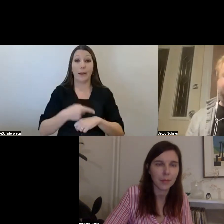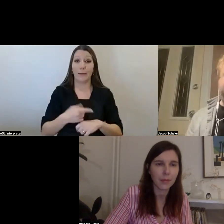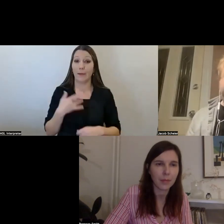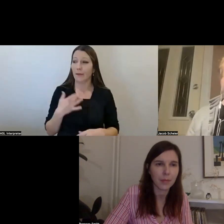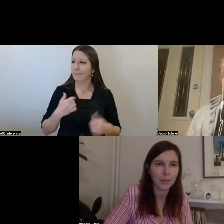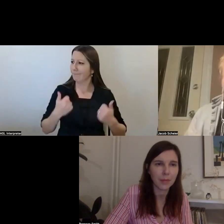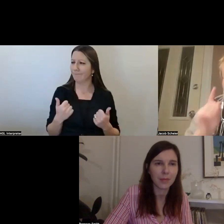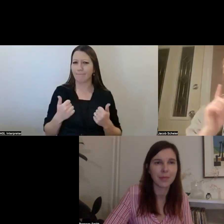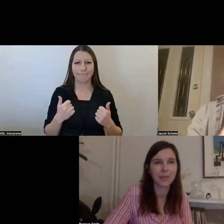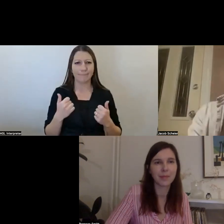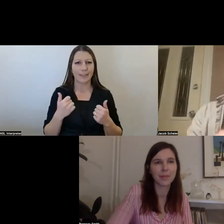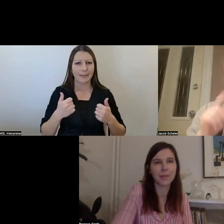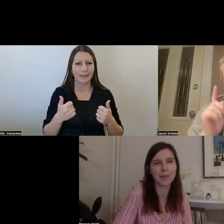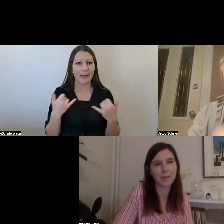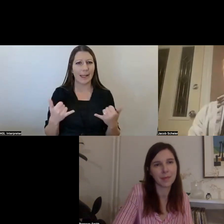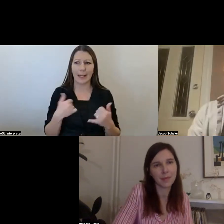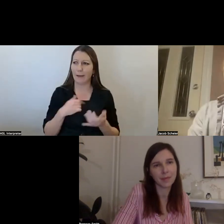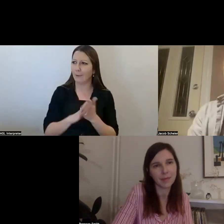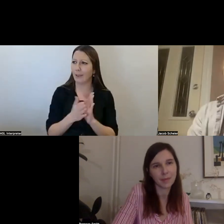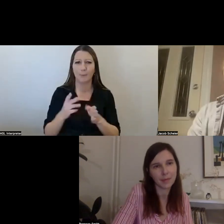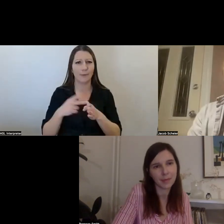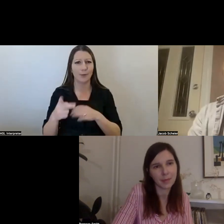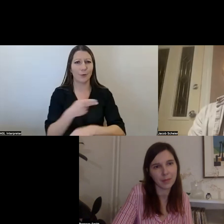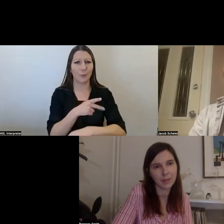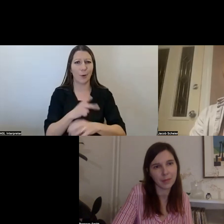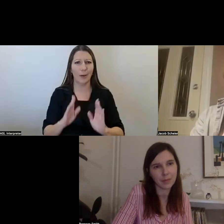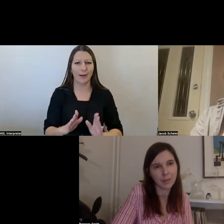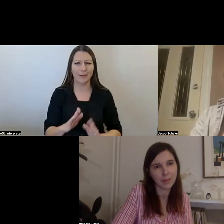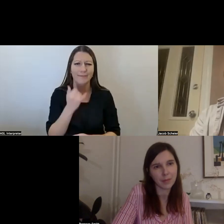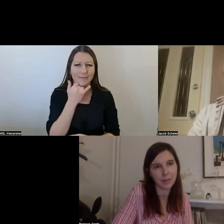But now you're in it, then you're thinking about grants, you're thinking about